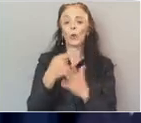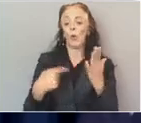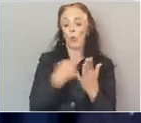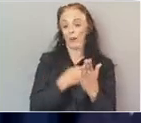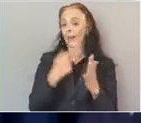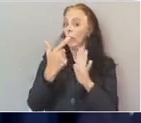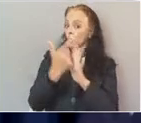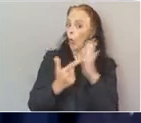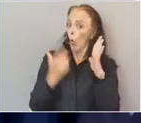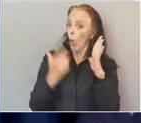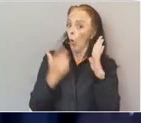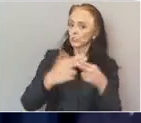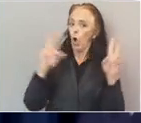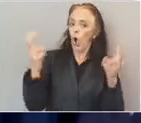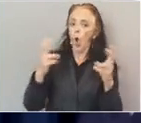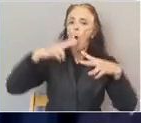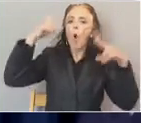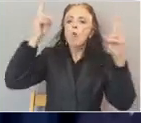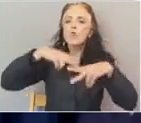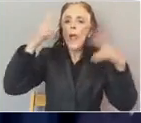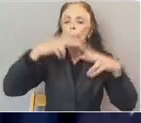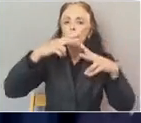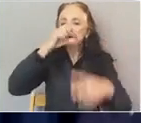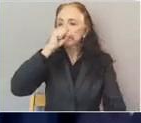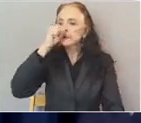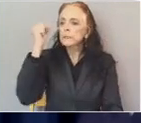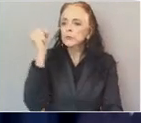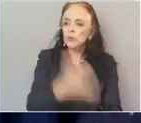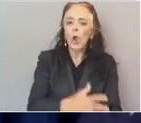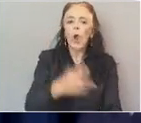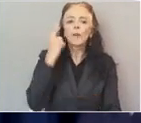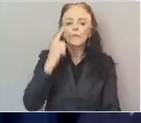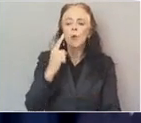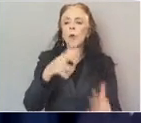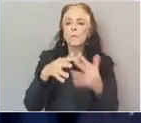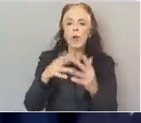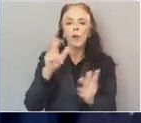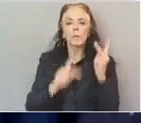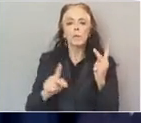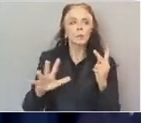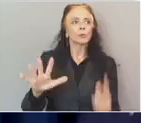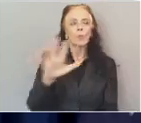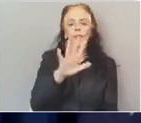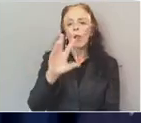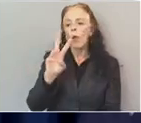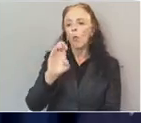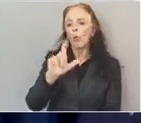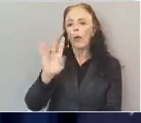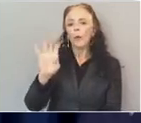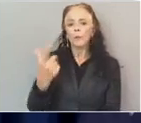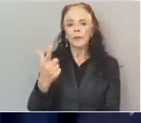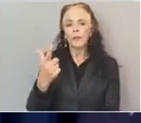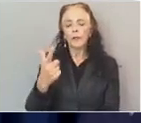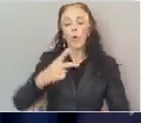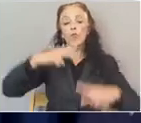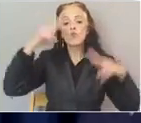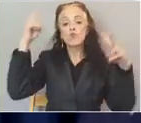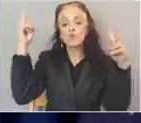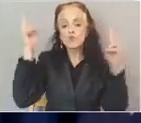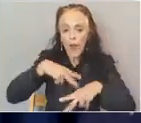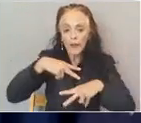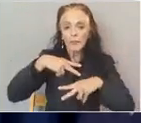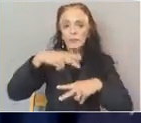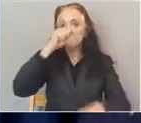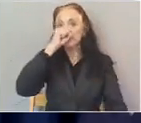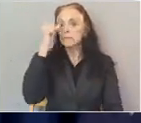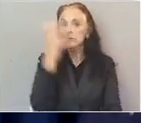disregard for the well-being of the American people. A reckless disregard for the danger